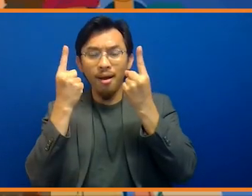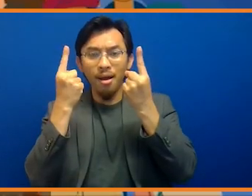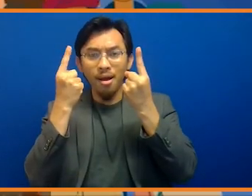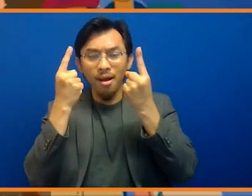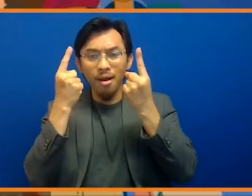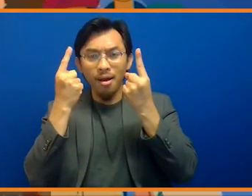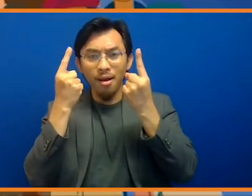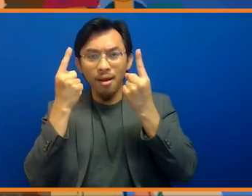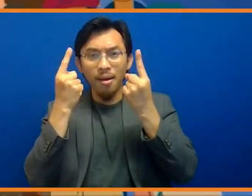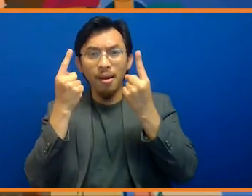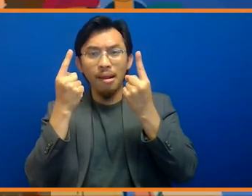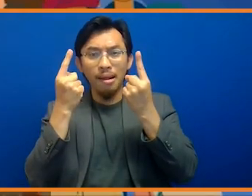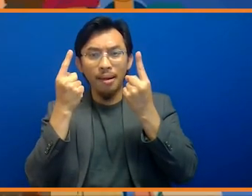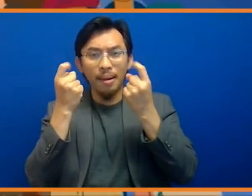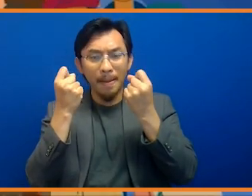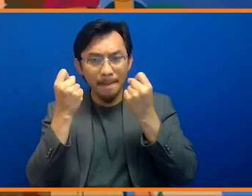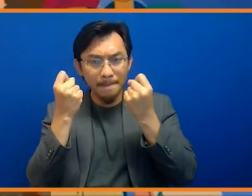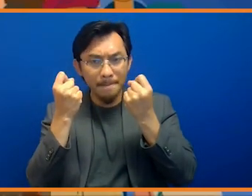they realize